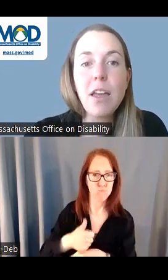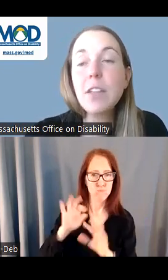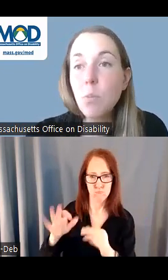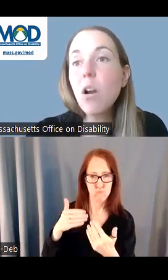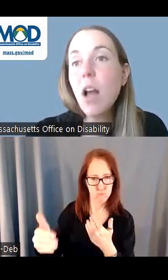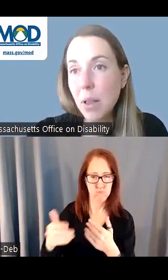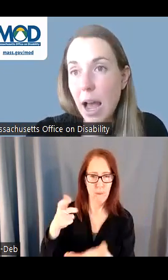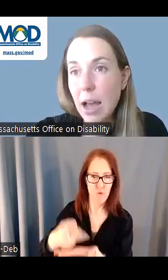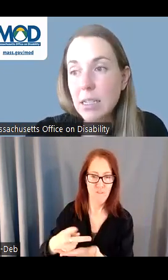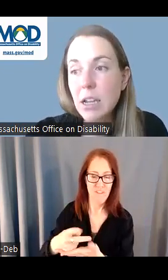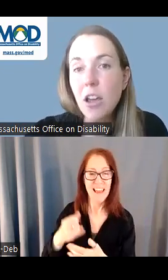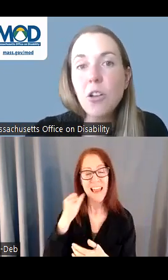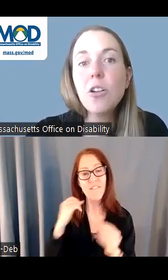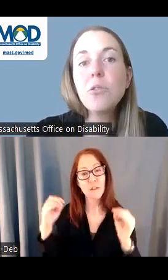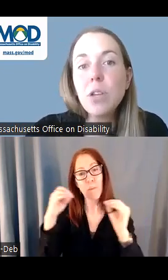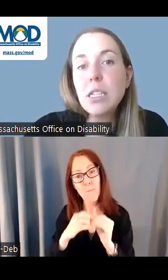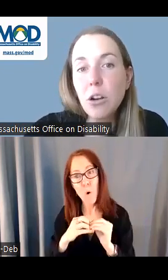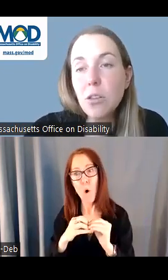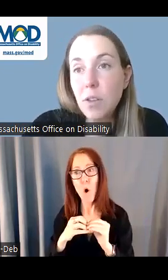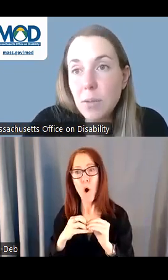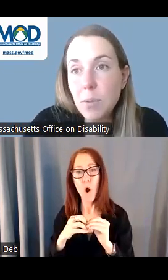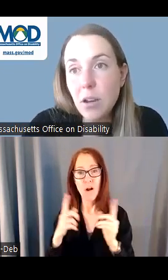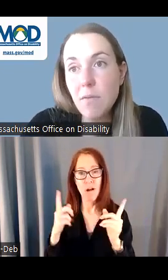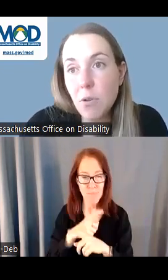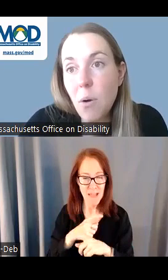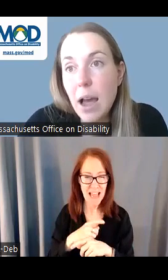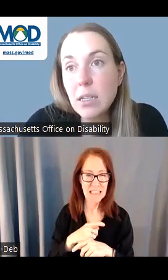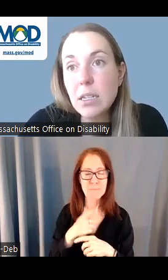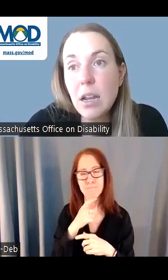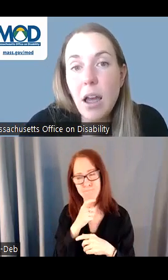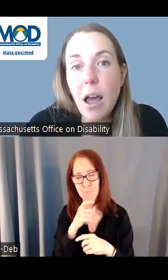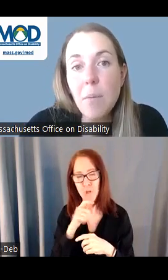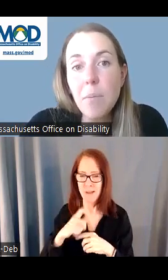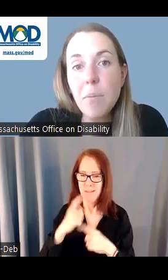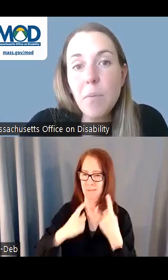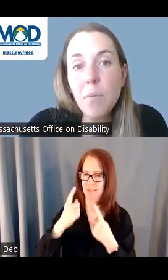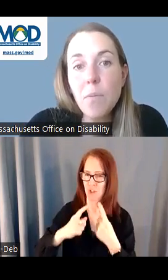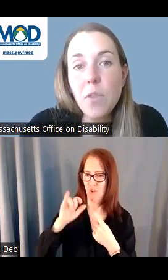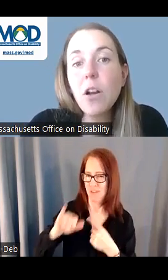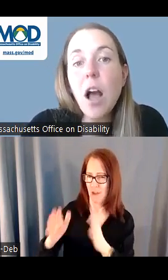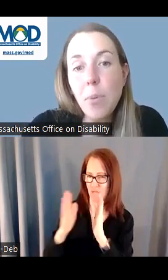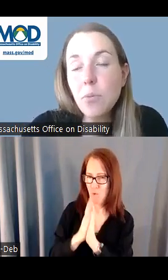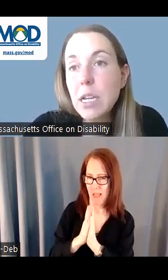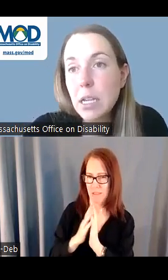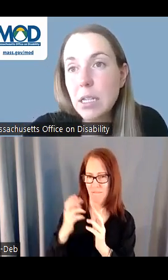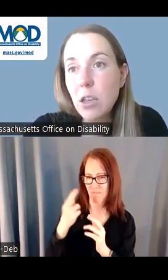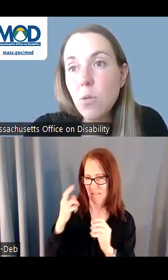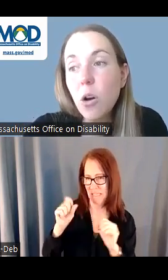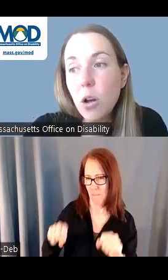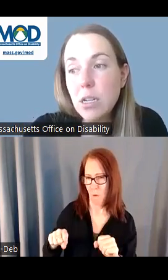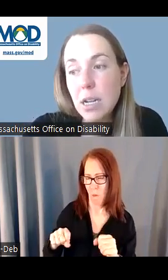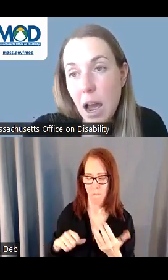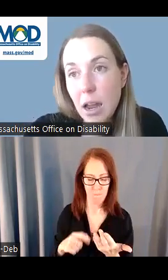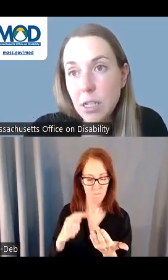If it's more complex, you're going to consider the feasibility of the request. There are a couple of reasons that